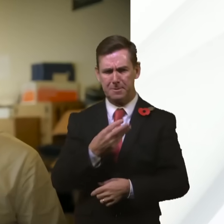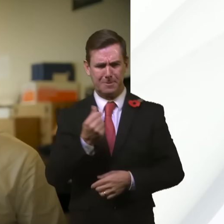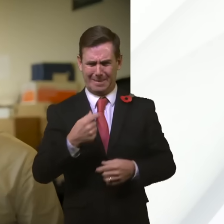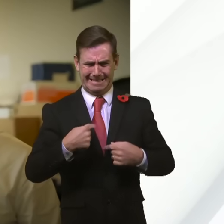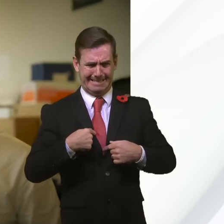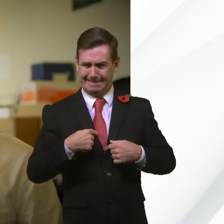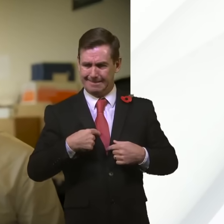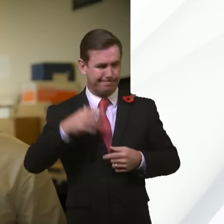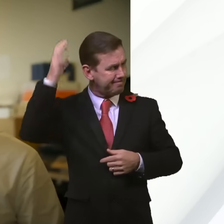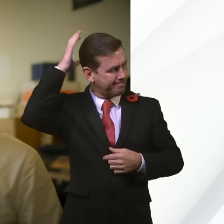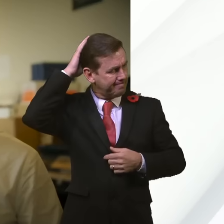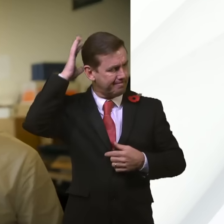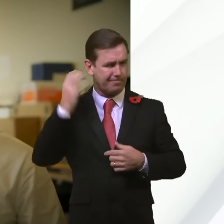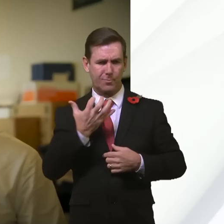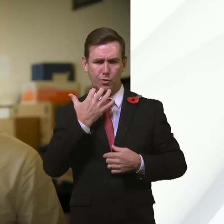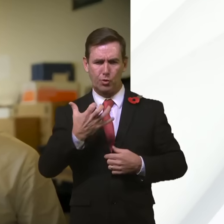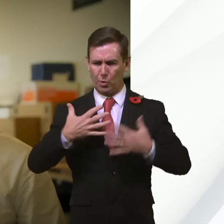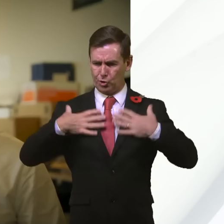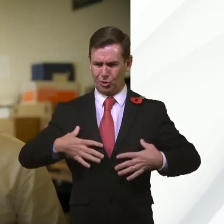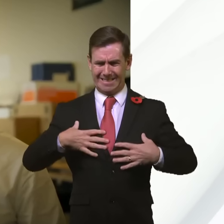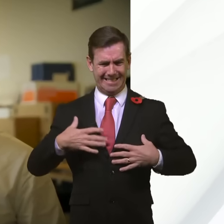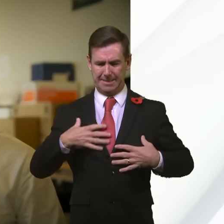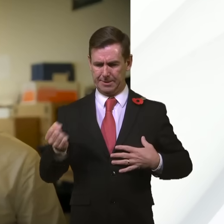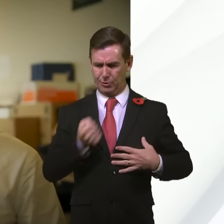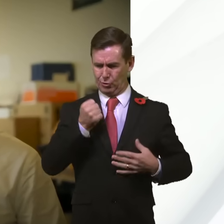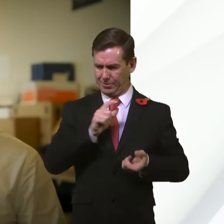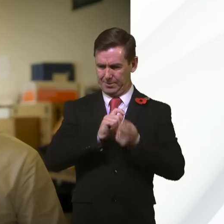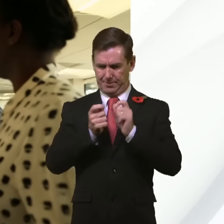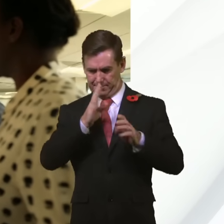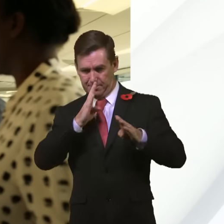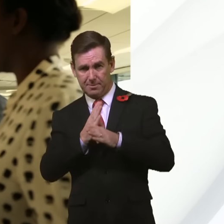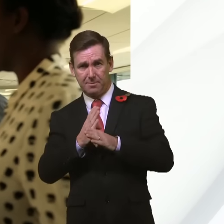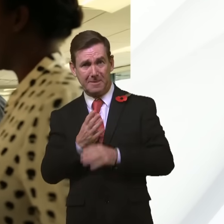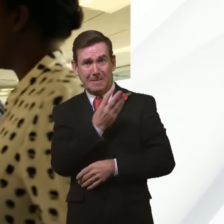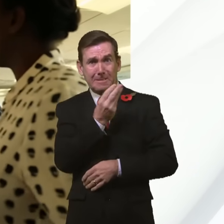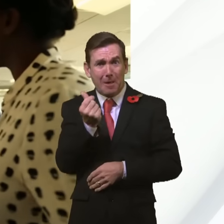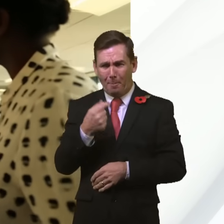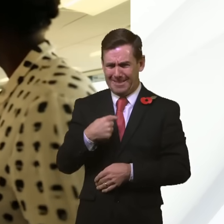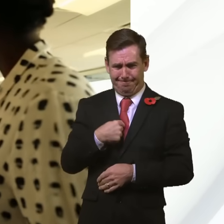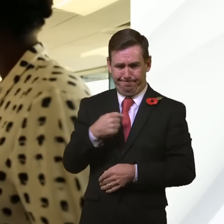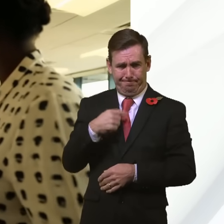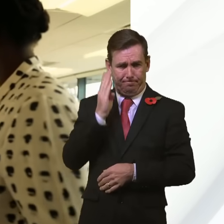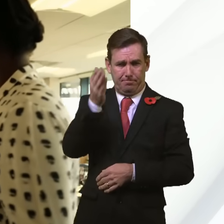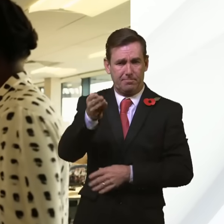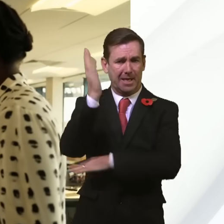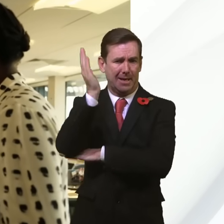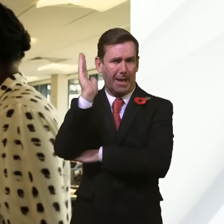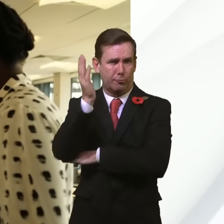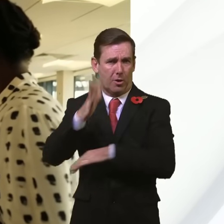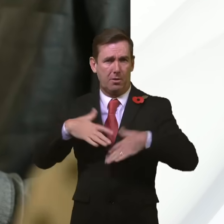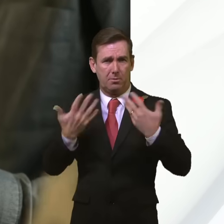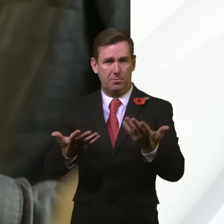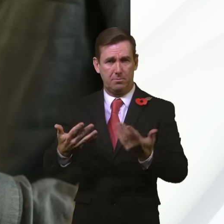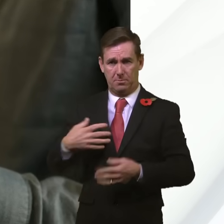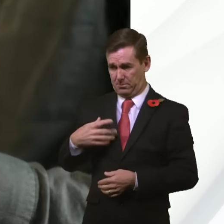Jewish identity. There are Jewish students who are questioning whether they should even be attending their lectures. On the phone, there are images and messages Jewish students